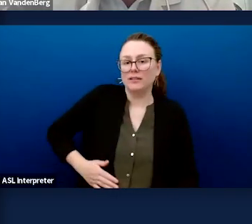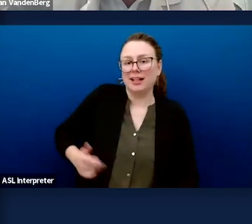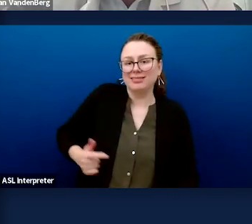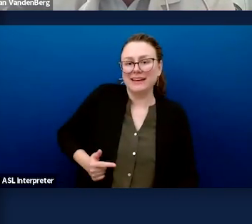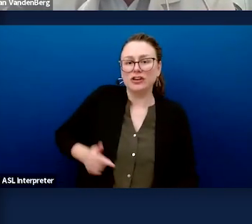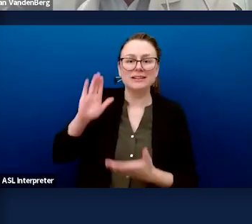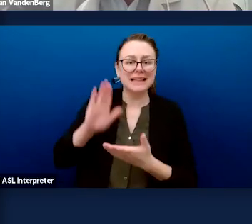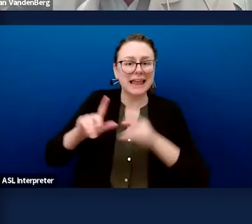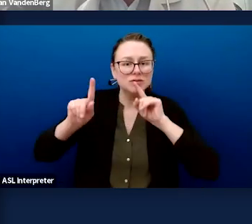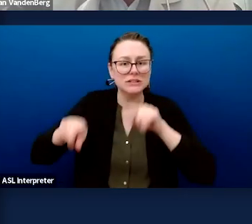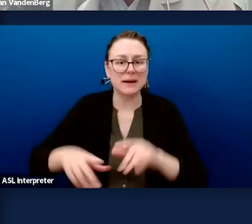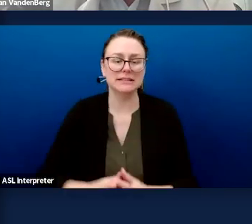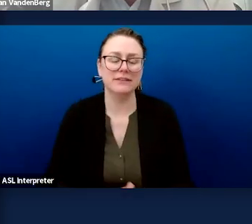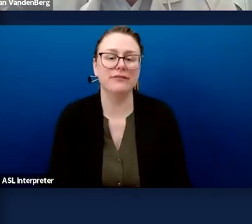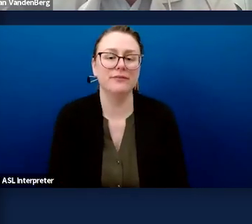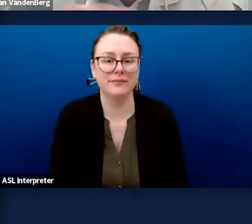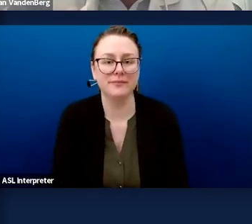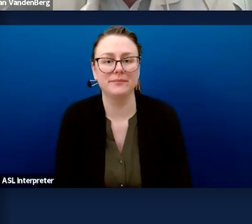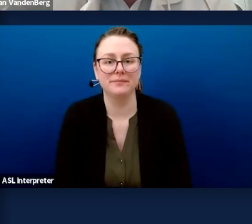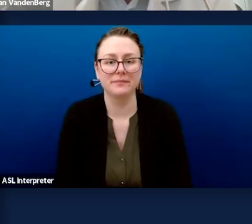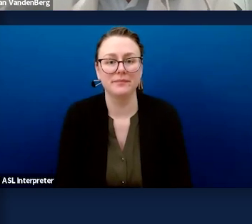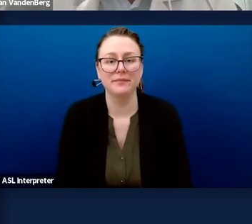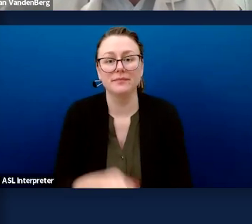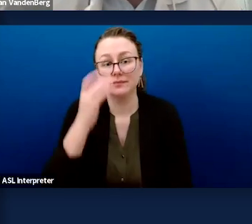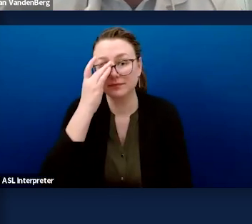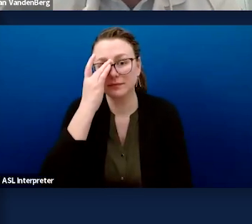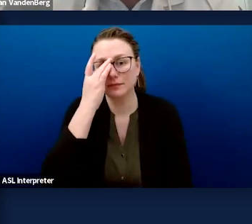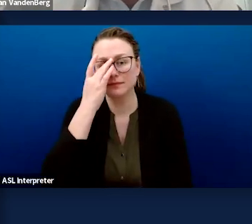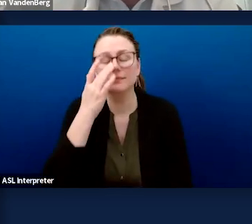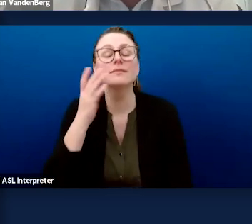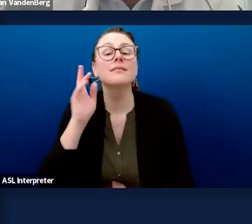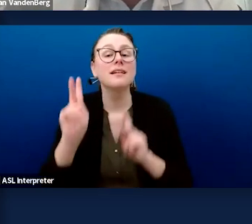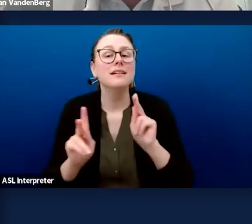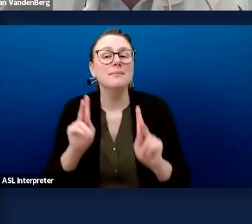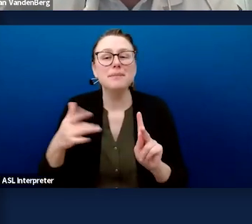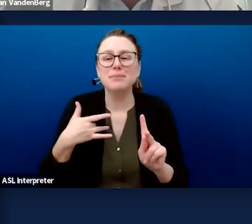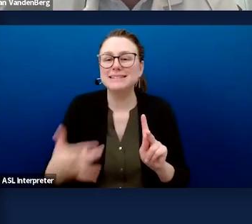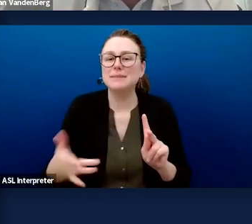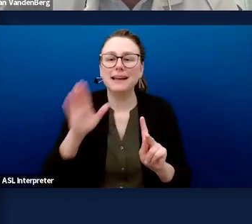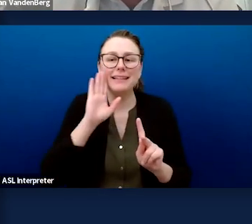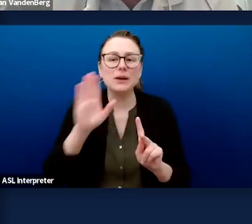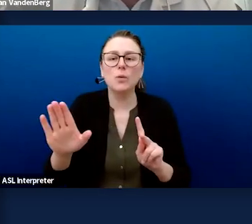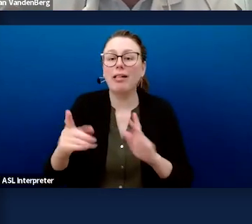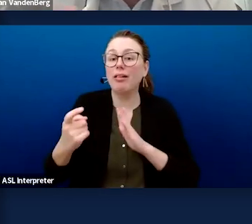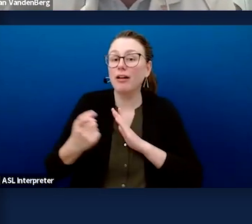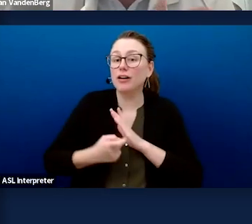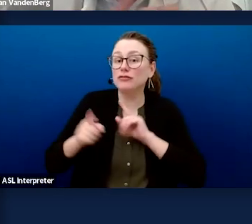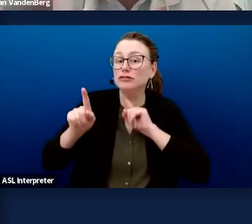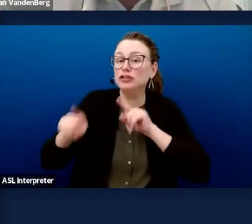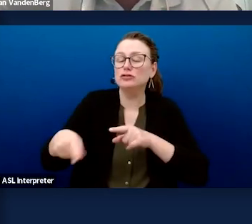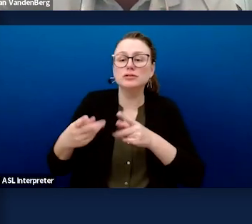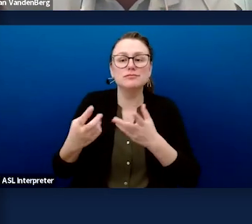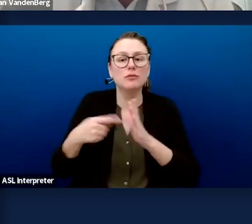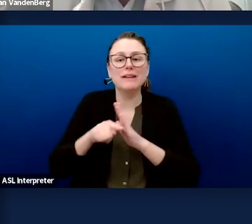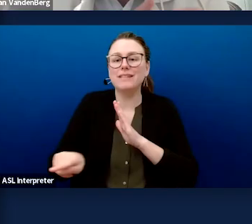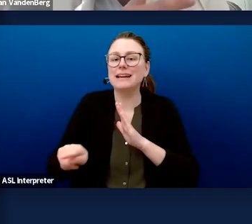T6. In terms of acutely, people oftentimes lose a lot of their reflexes acutely. So that means like